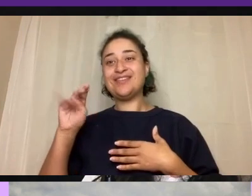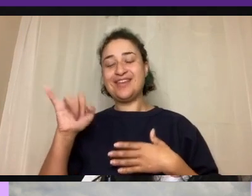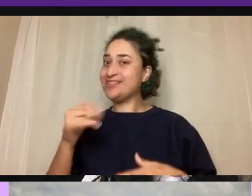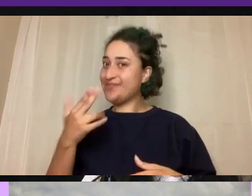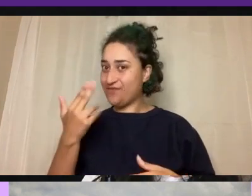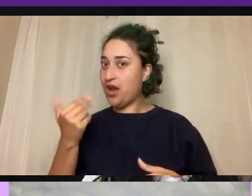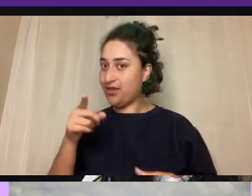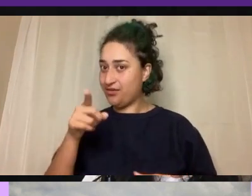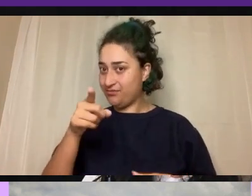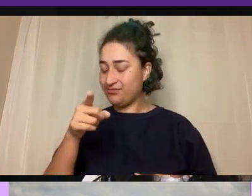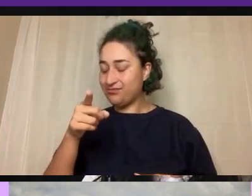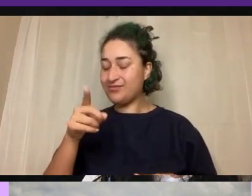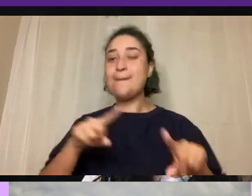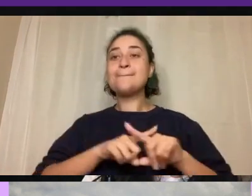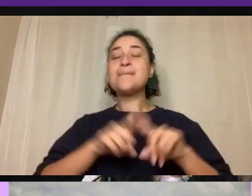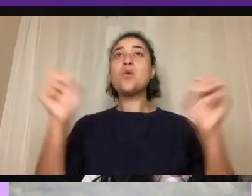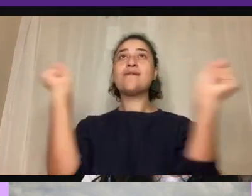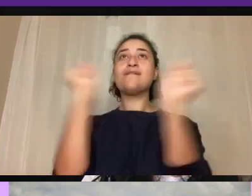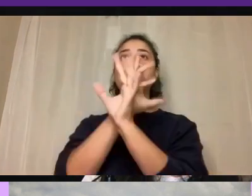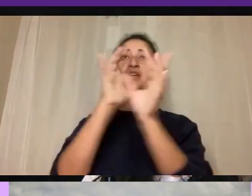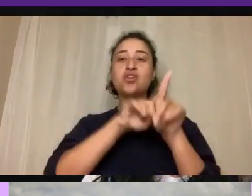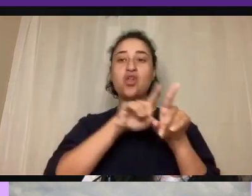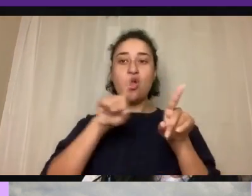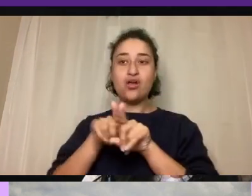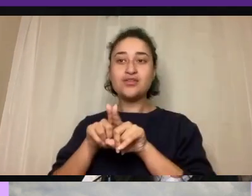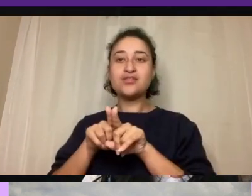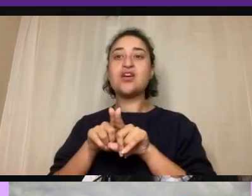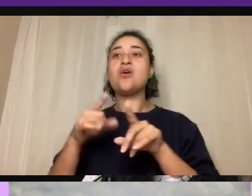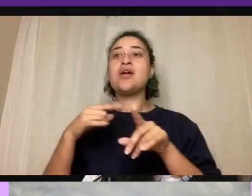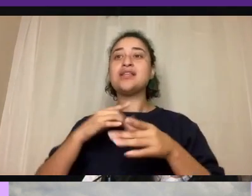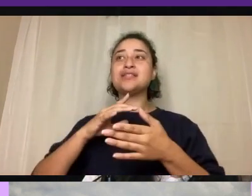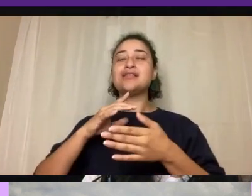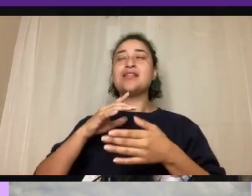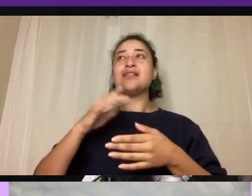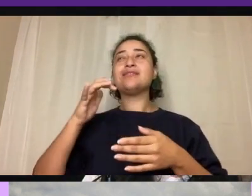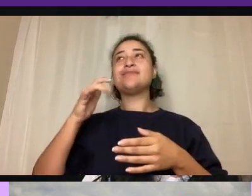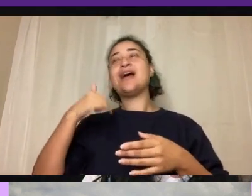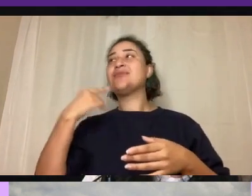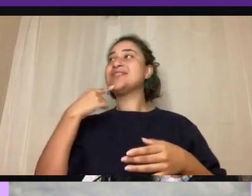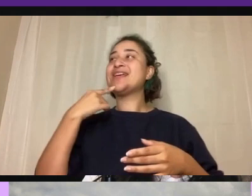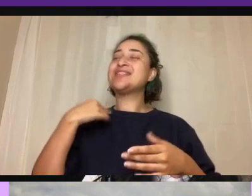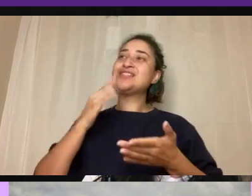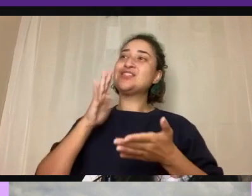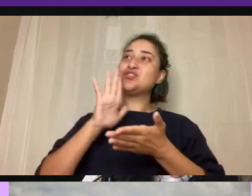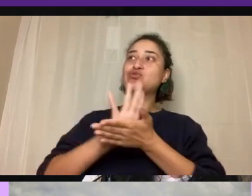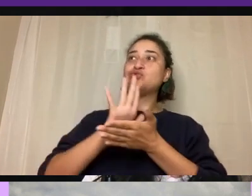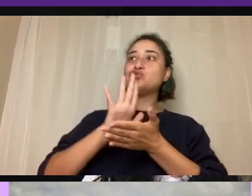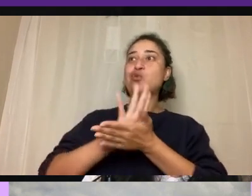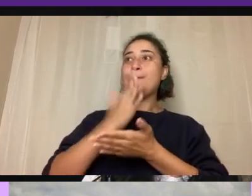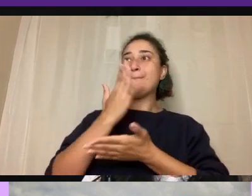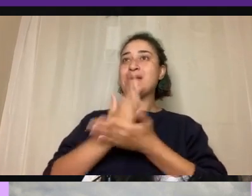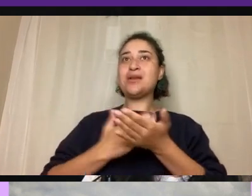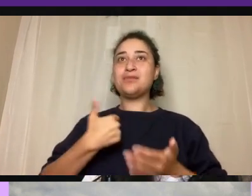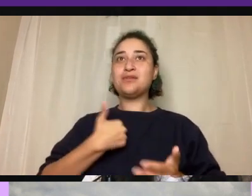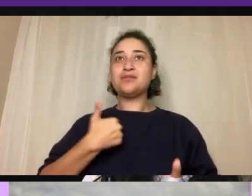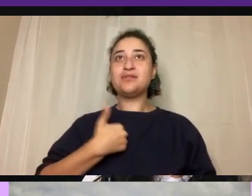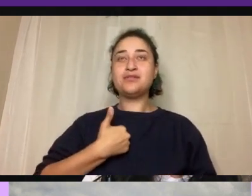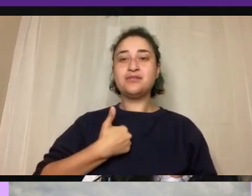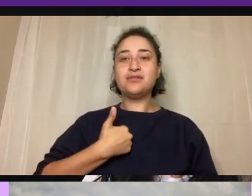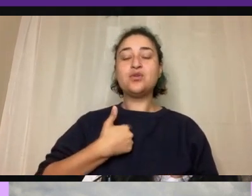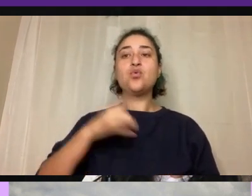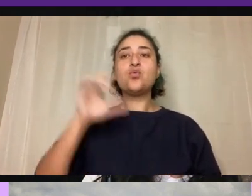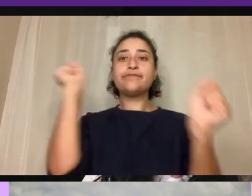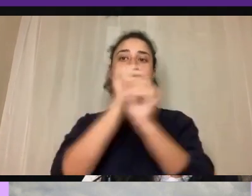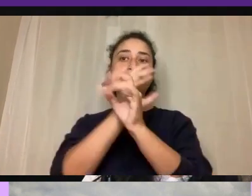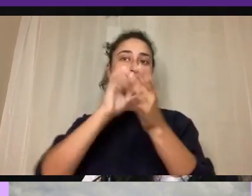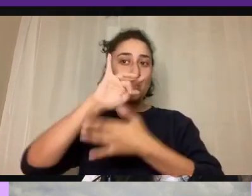But we envision also that, this is the academic in me, we envision a program that brings